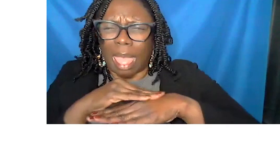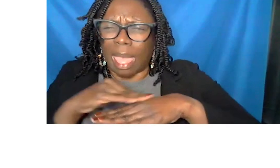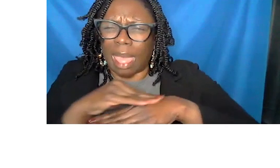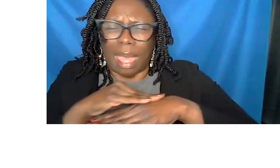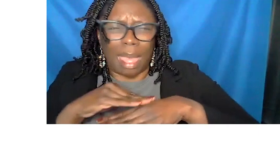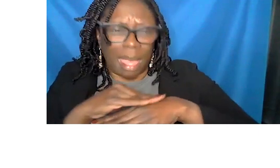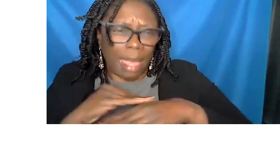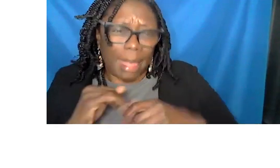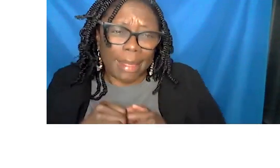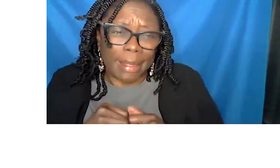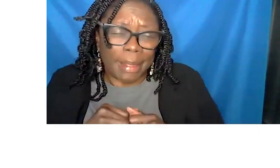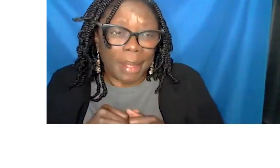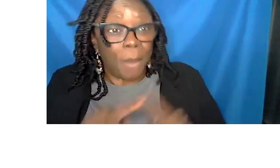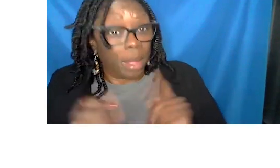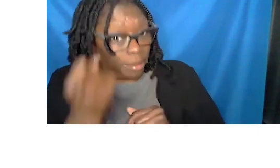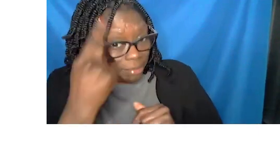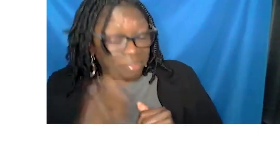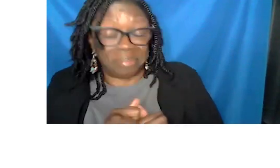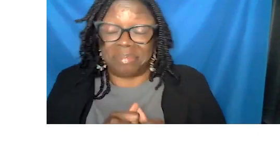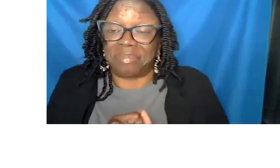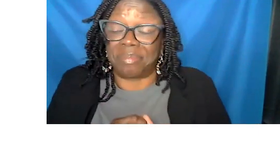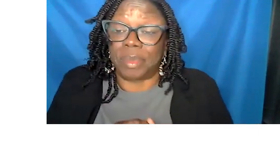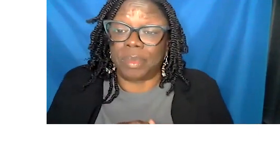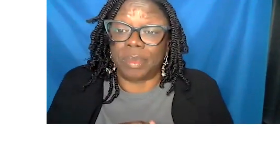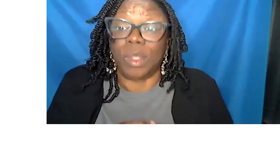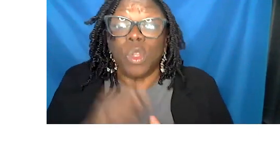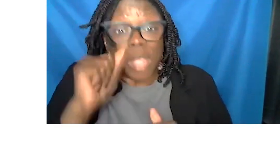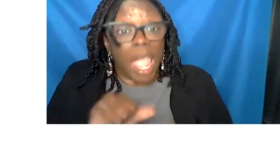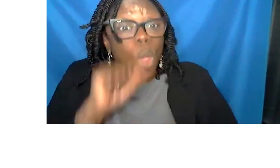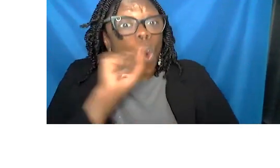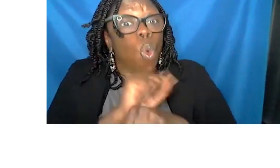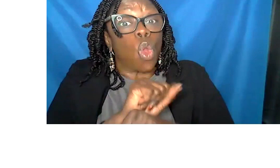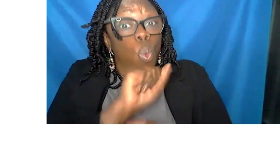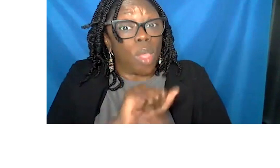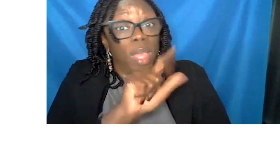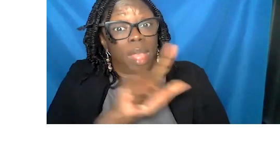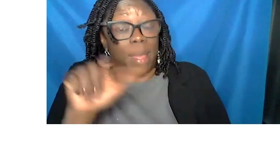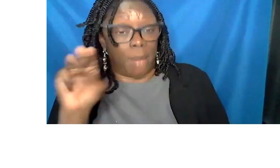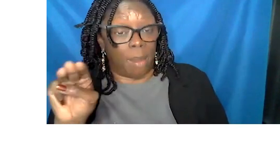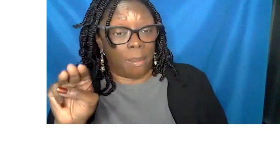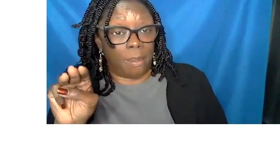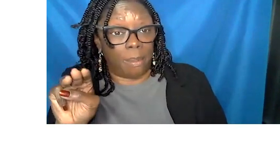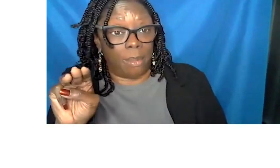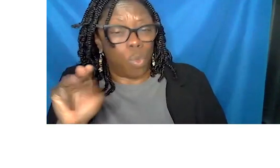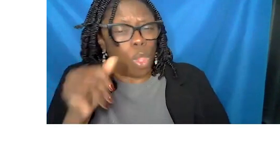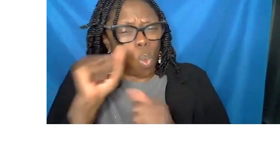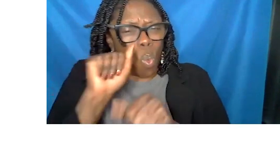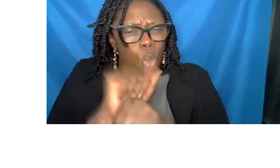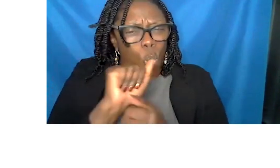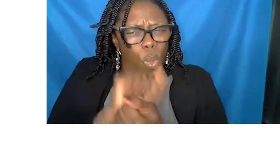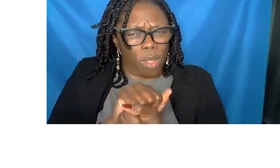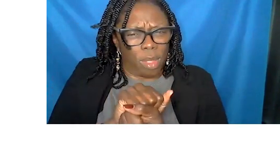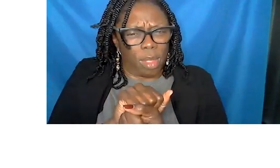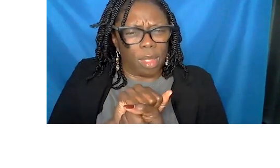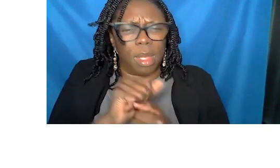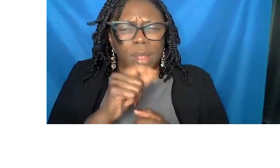being said, you can kind of work with these language models in a way to where it does